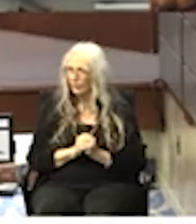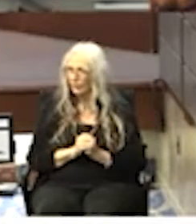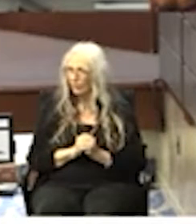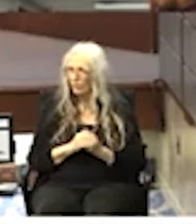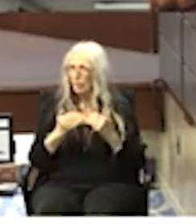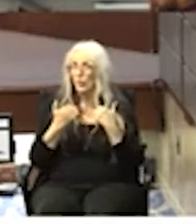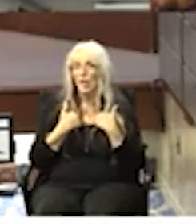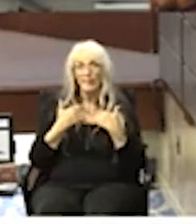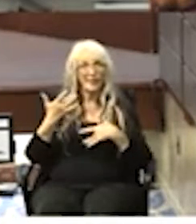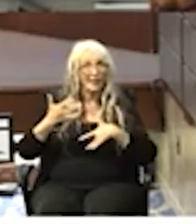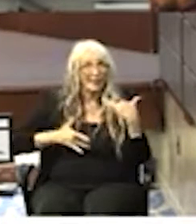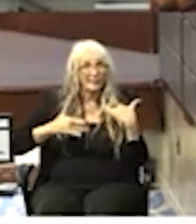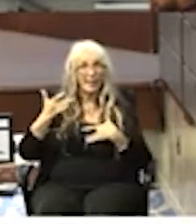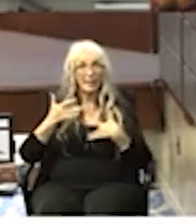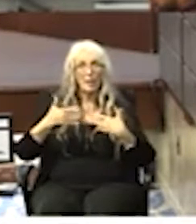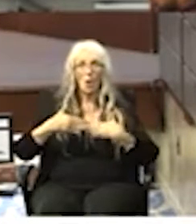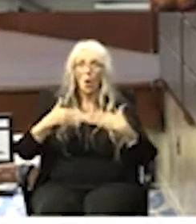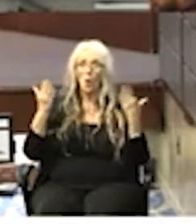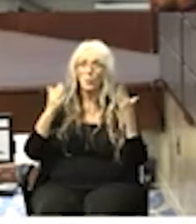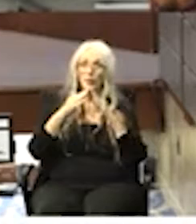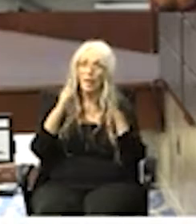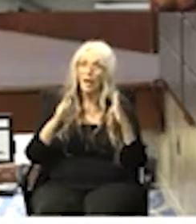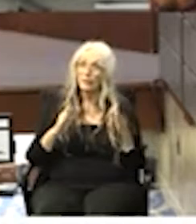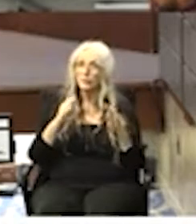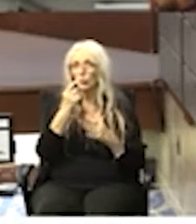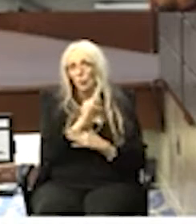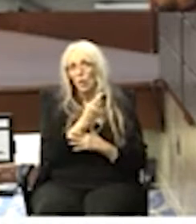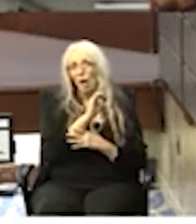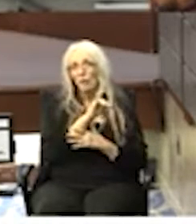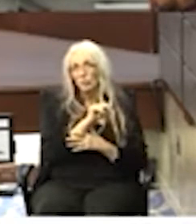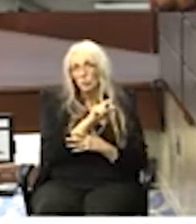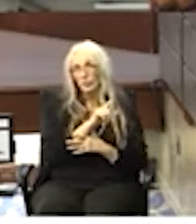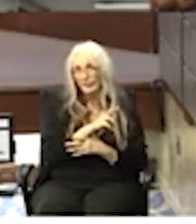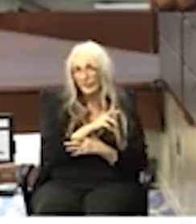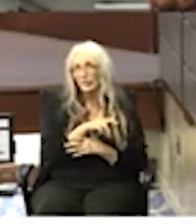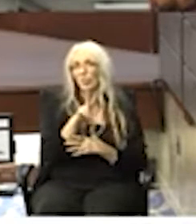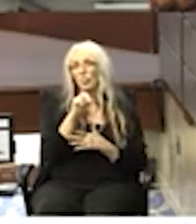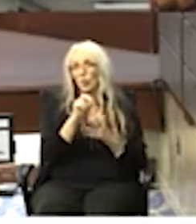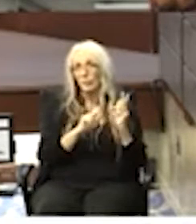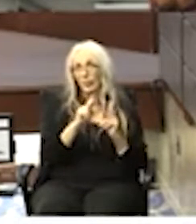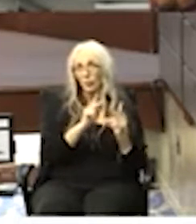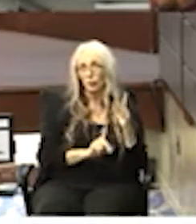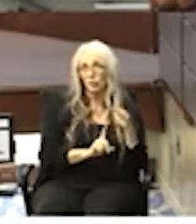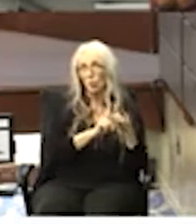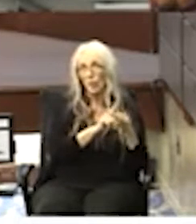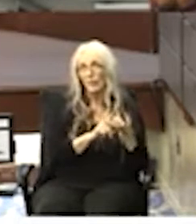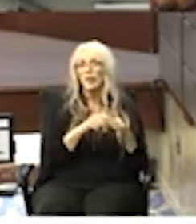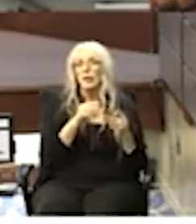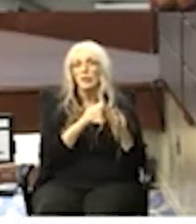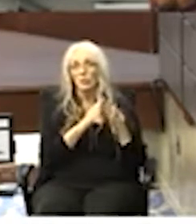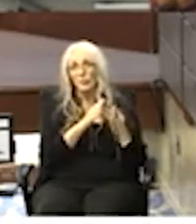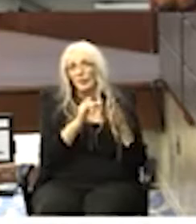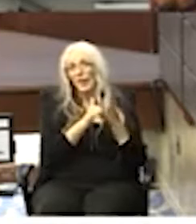We had two very exciting open houses, one on October 26th where we had over 30 participants, and then that community survey. We called